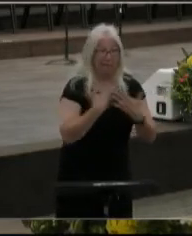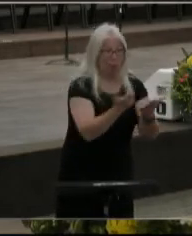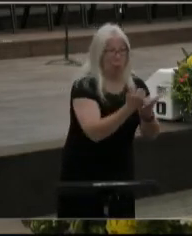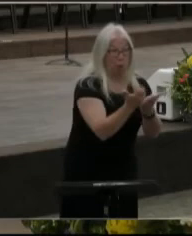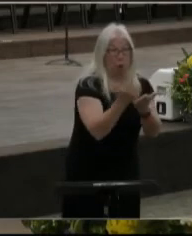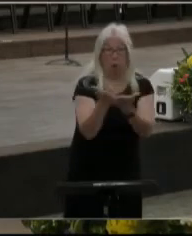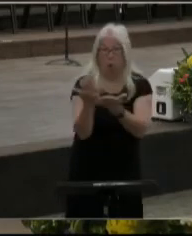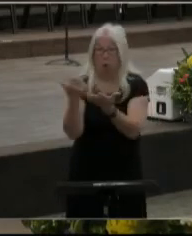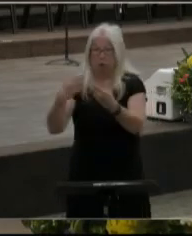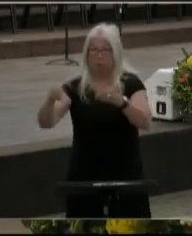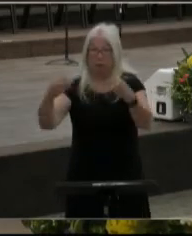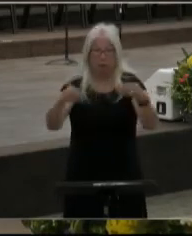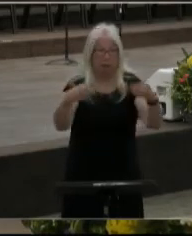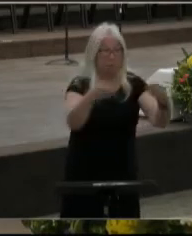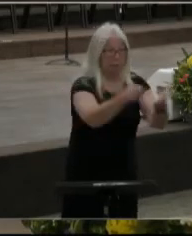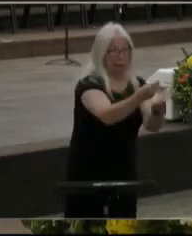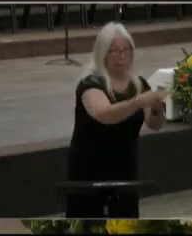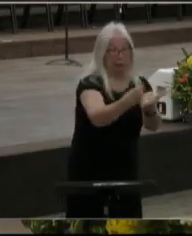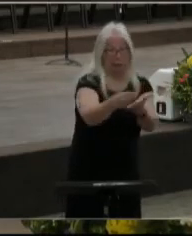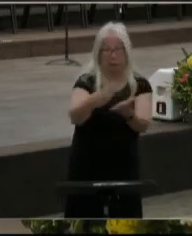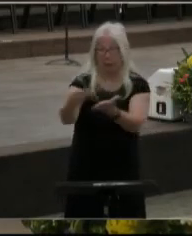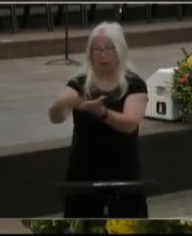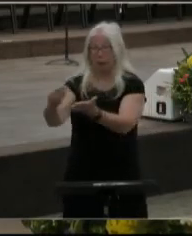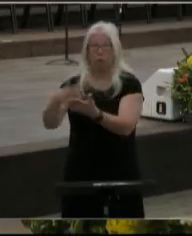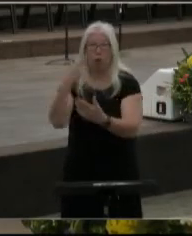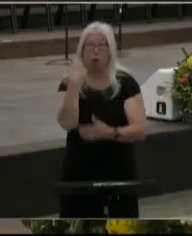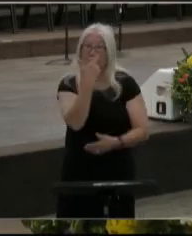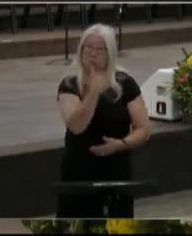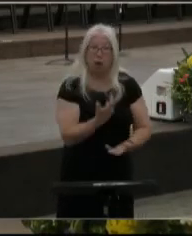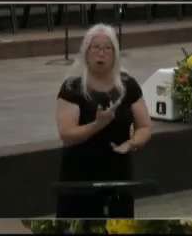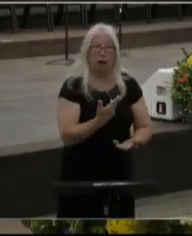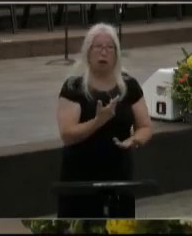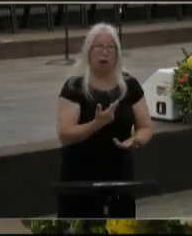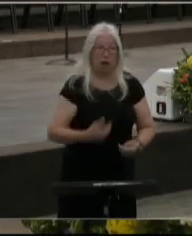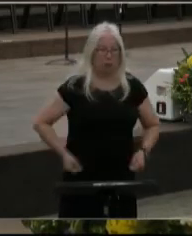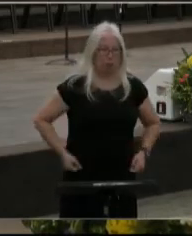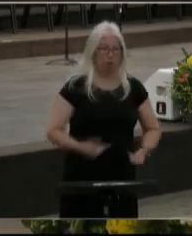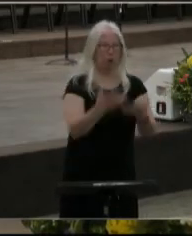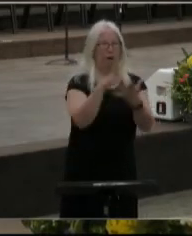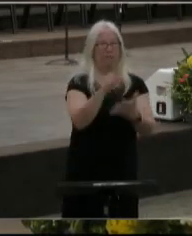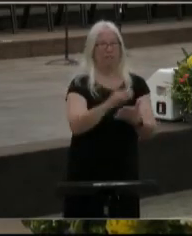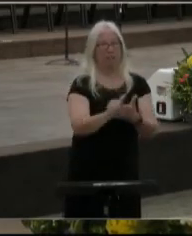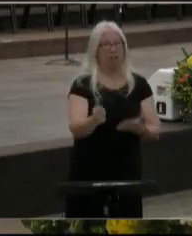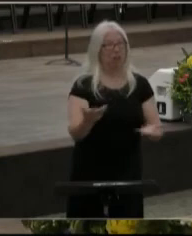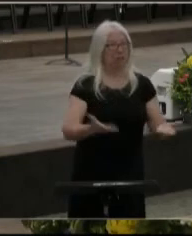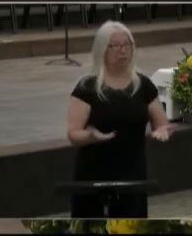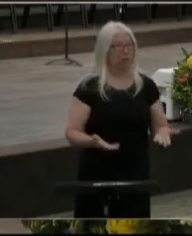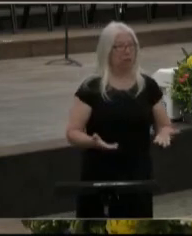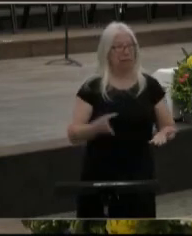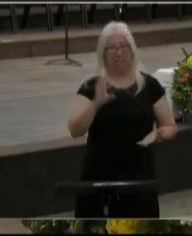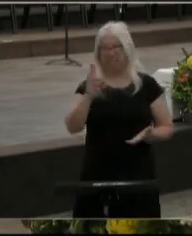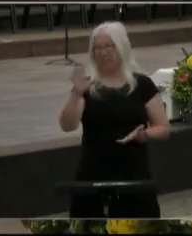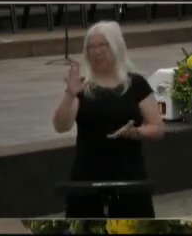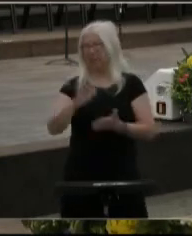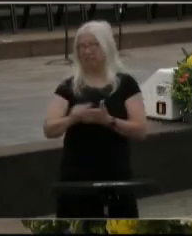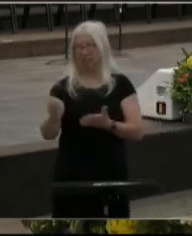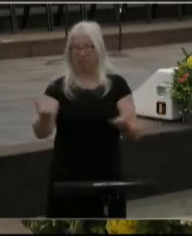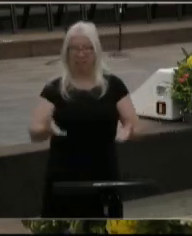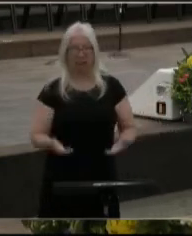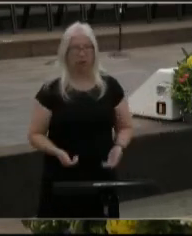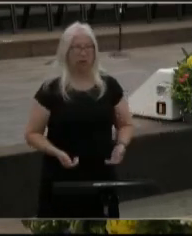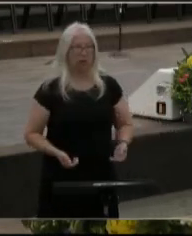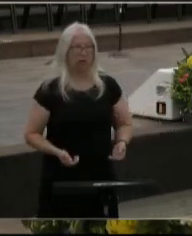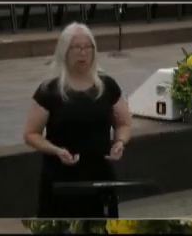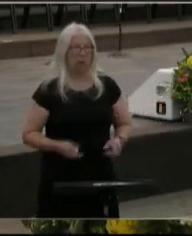got to spend and get. We'll go to the restaurants. We'll throw down $50 here. $75